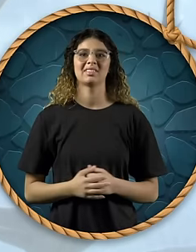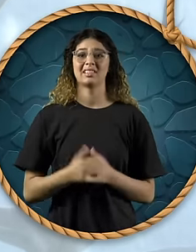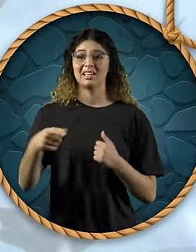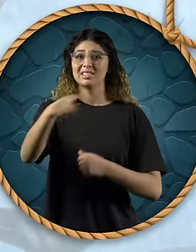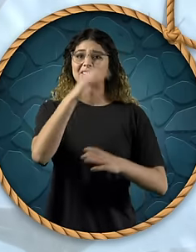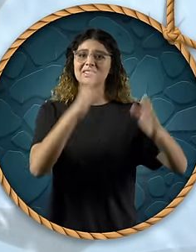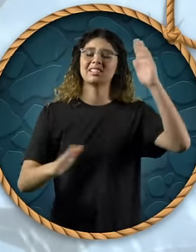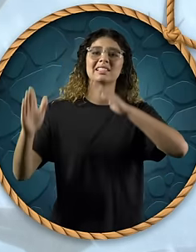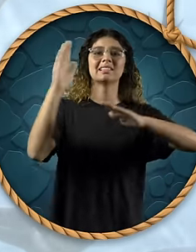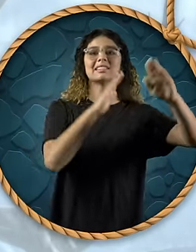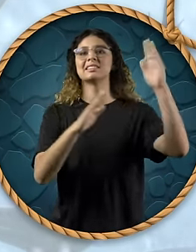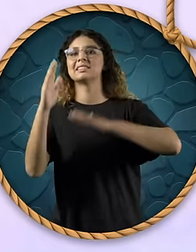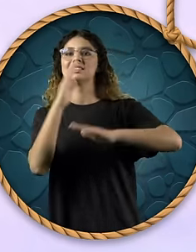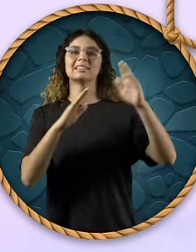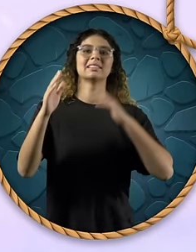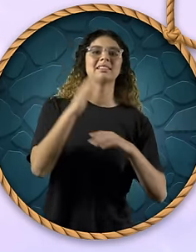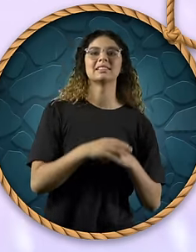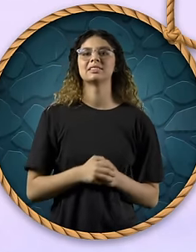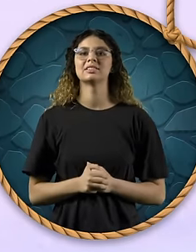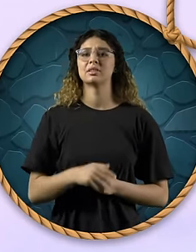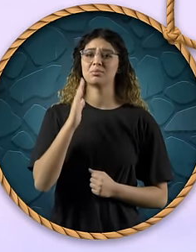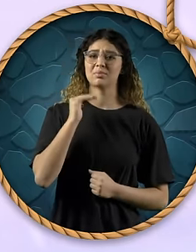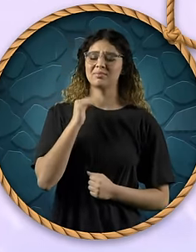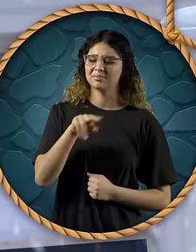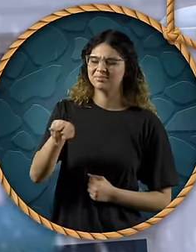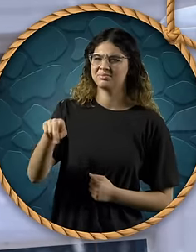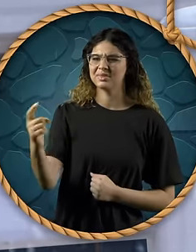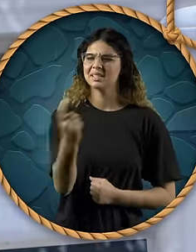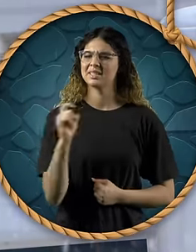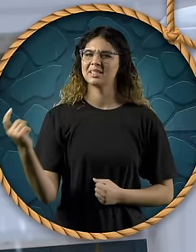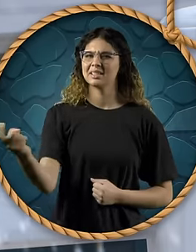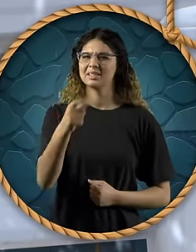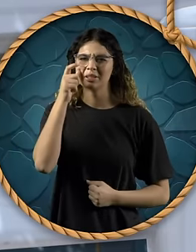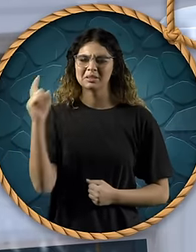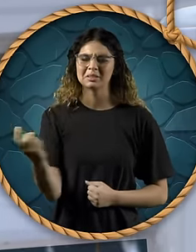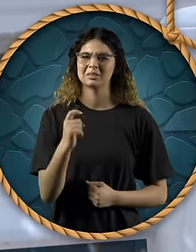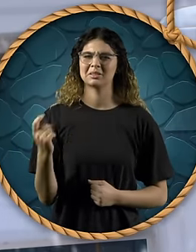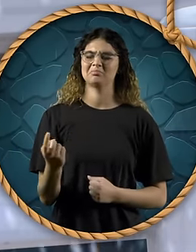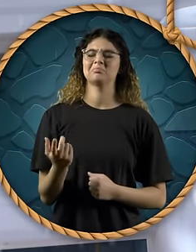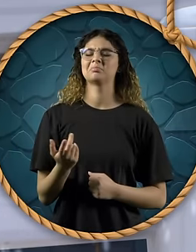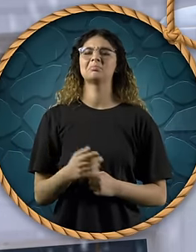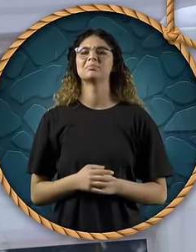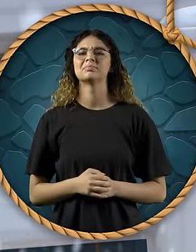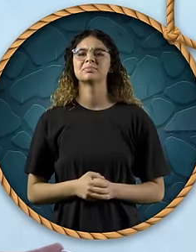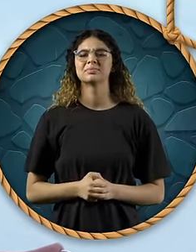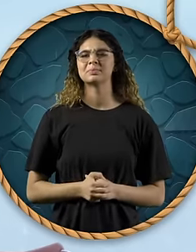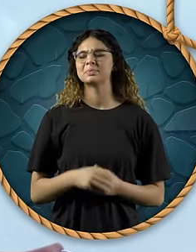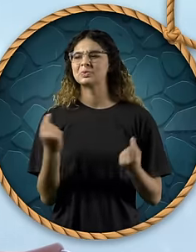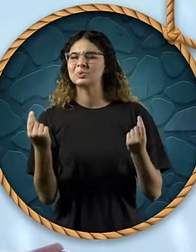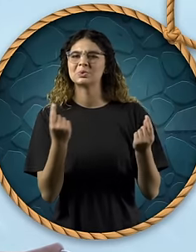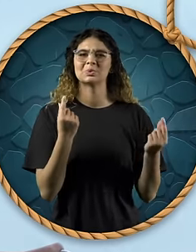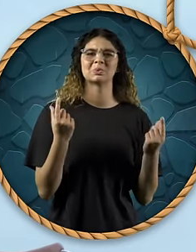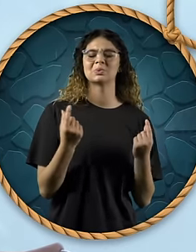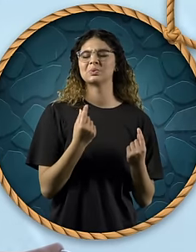the junior ranchers were worried until Min saw that little Luna was trying to tell her something. Oh no, how will